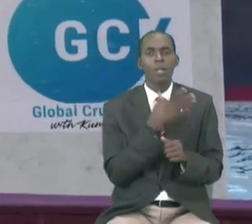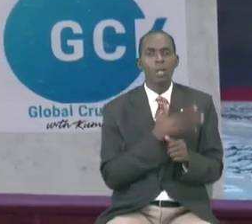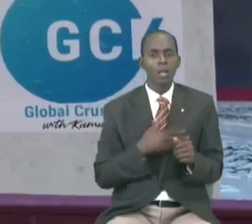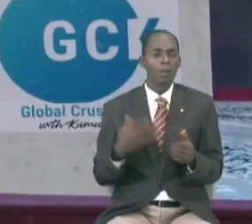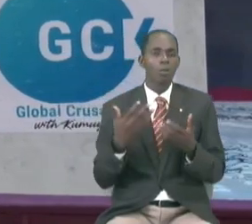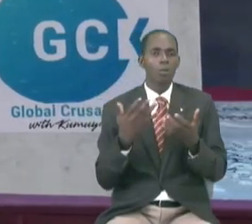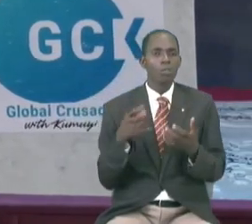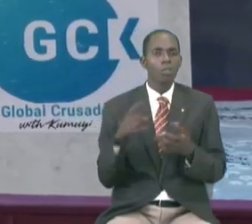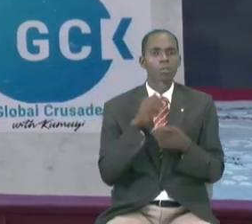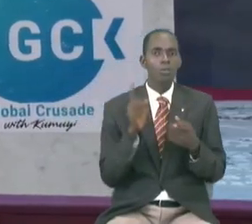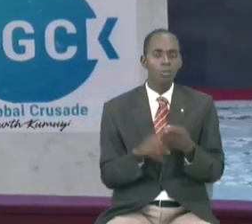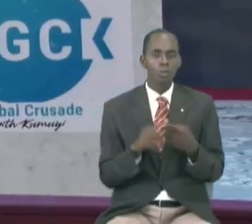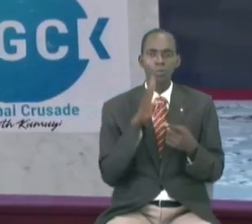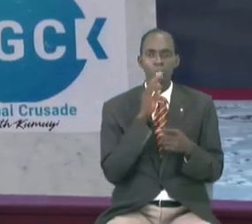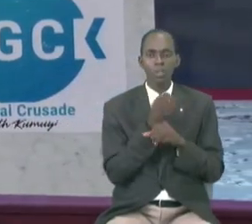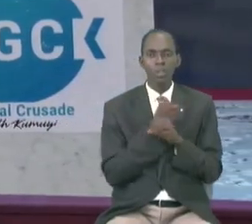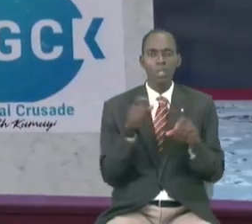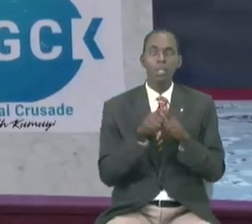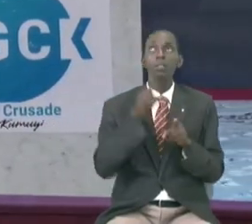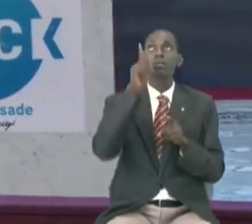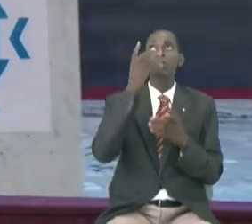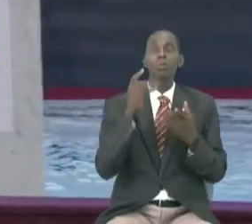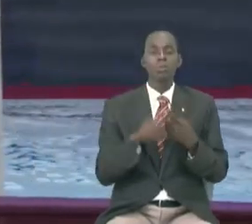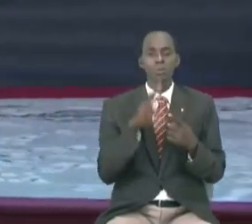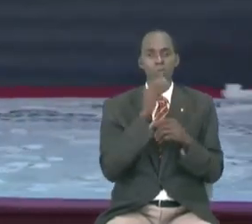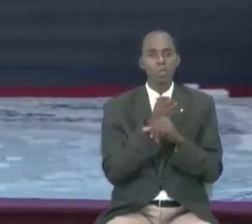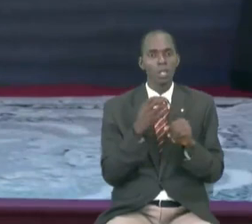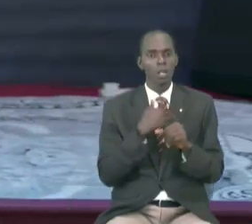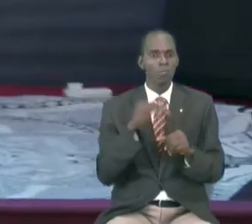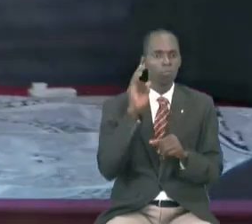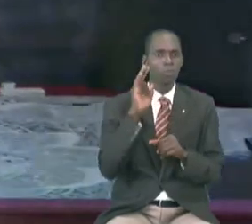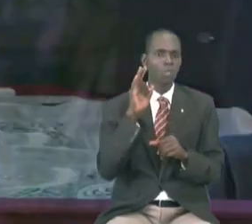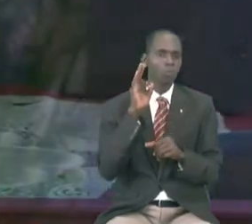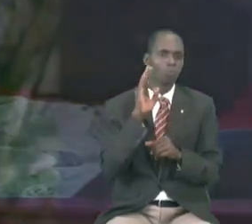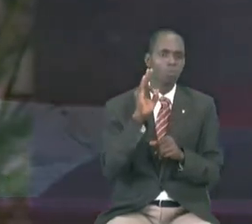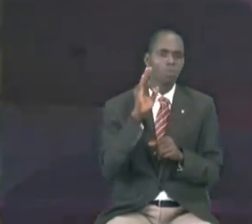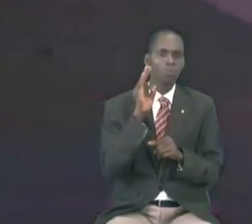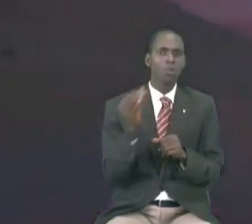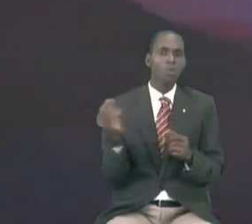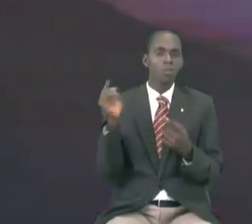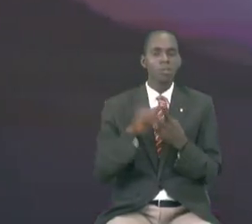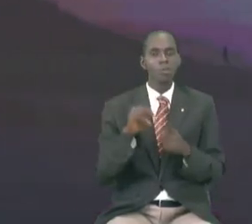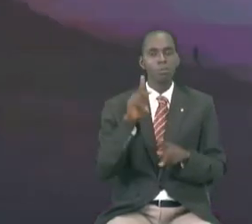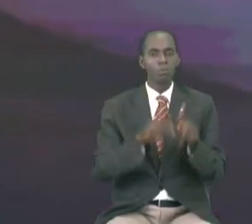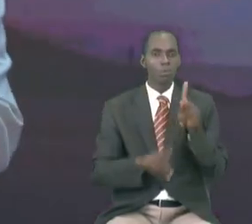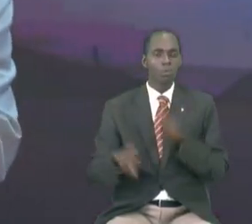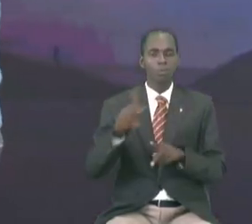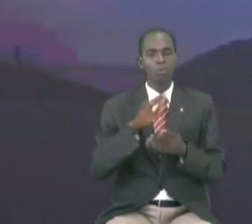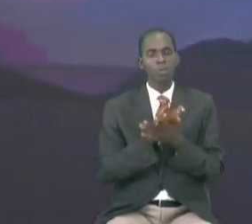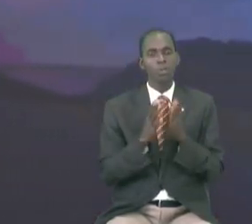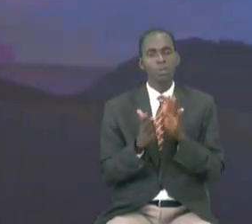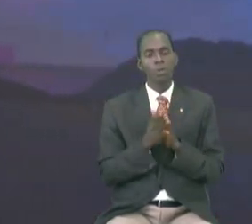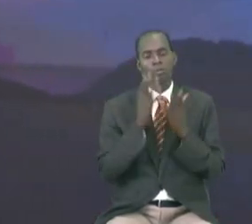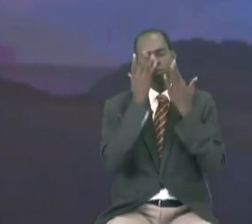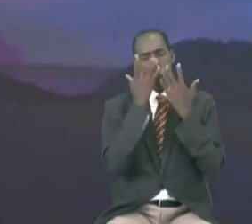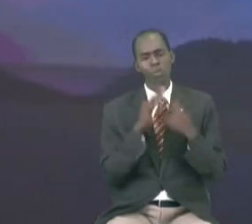become penitent, and they are reconciled with the Lord. And when they are saved, heaven is happy and you are happy. When they are saved,